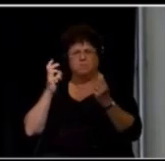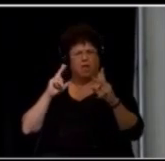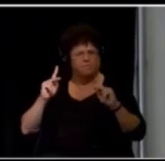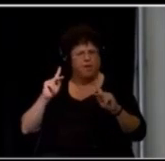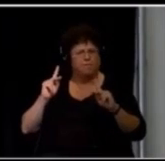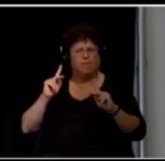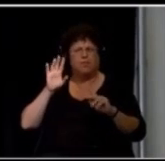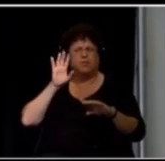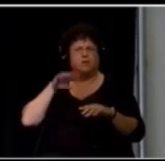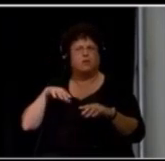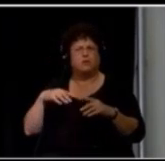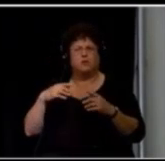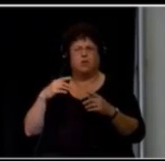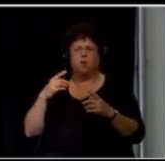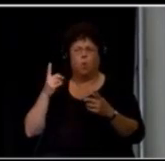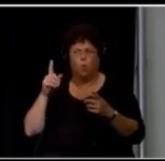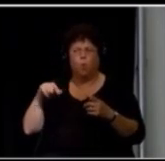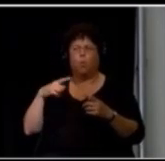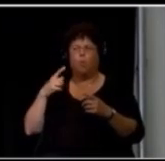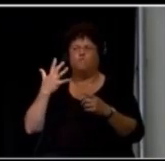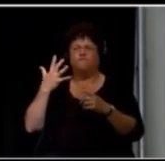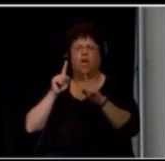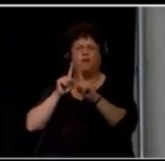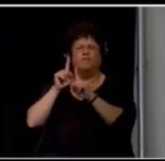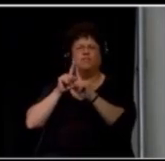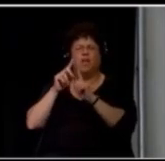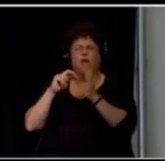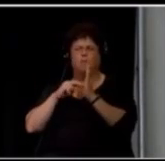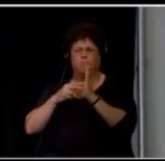people, they'll hear 5-star and they'll think, oh, okay,